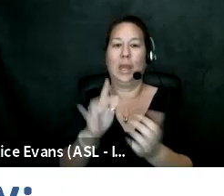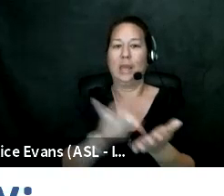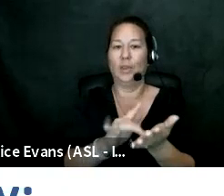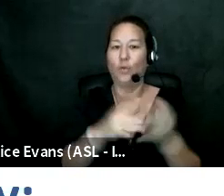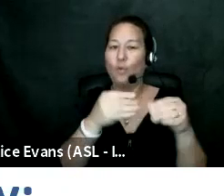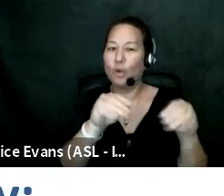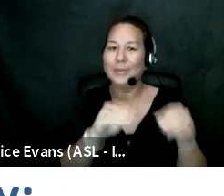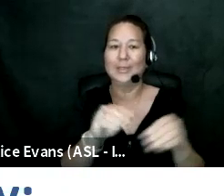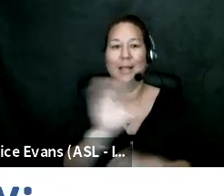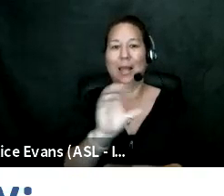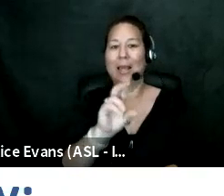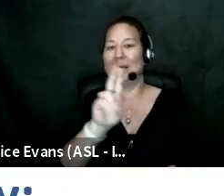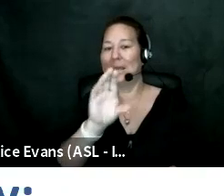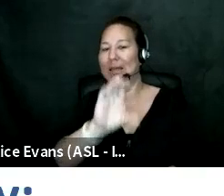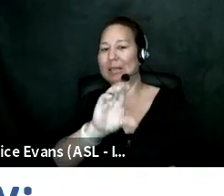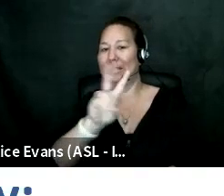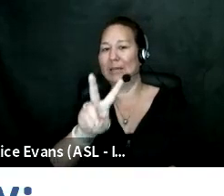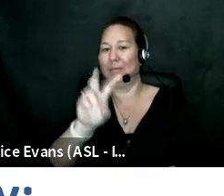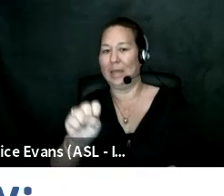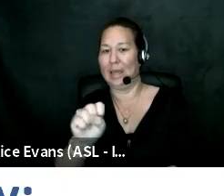CVS, Rite Aid, and Safeway.